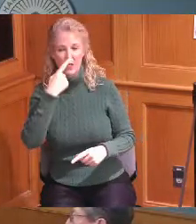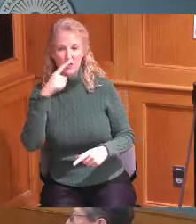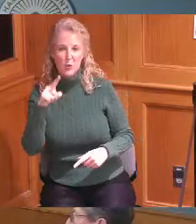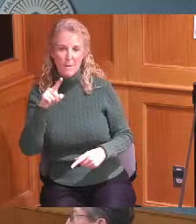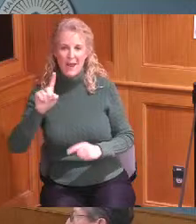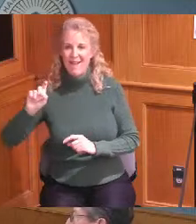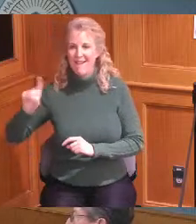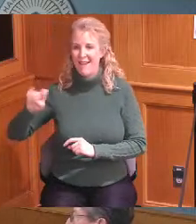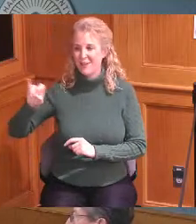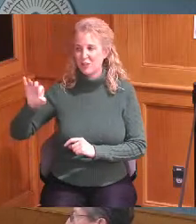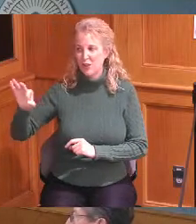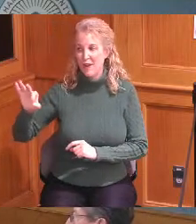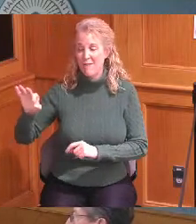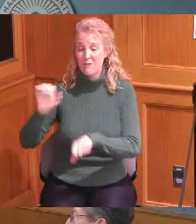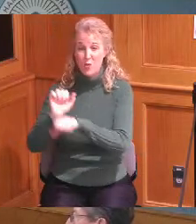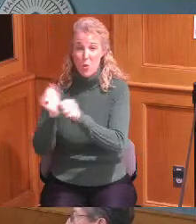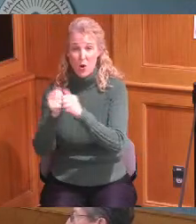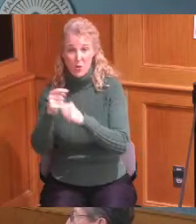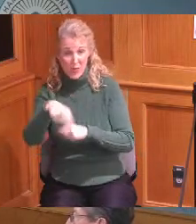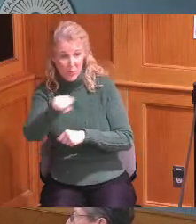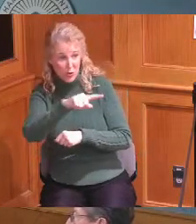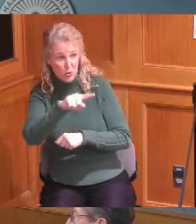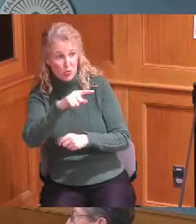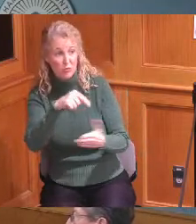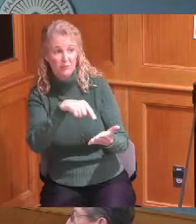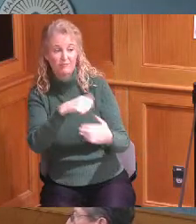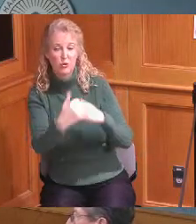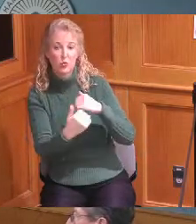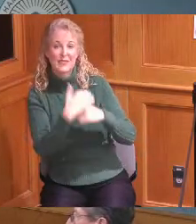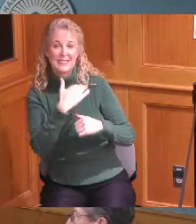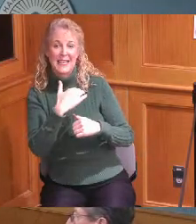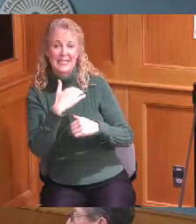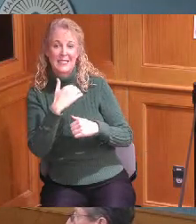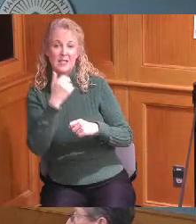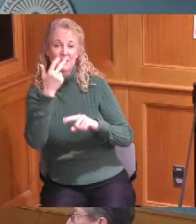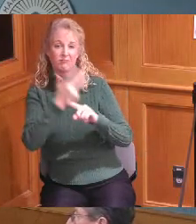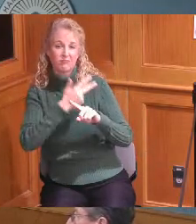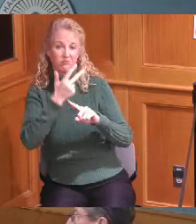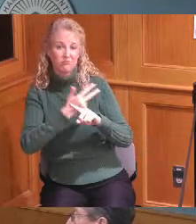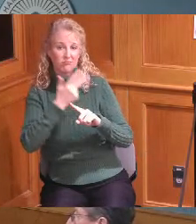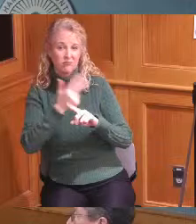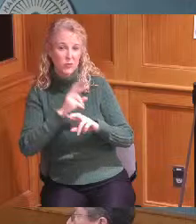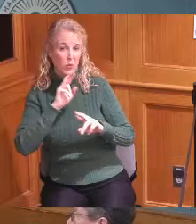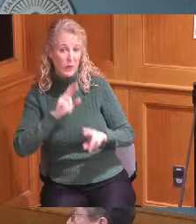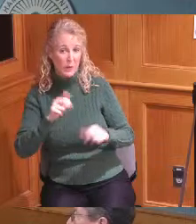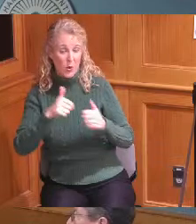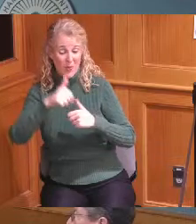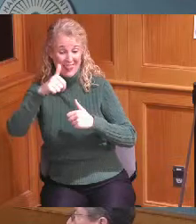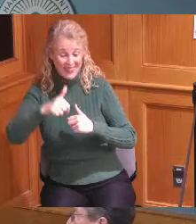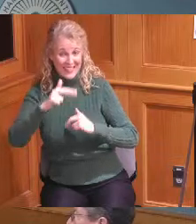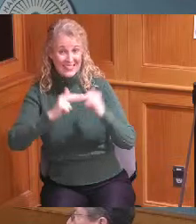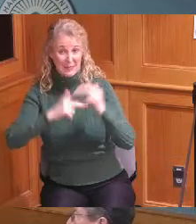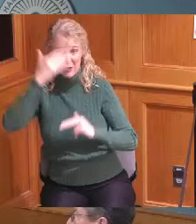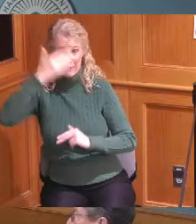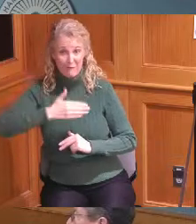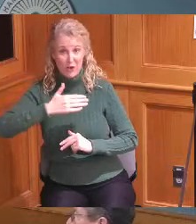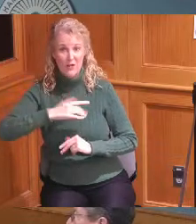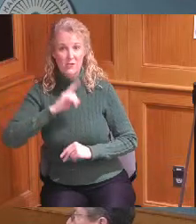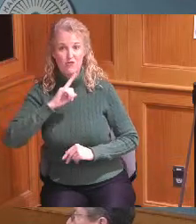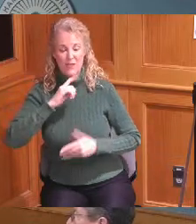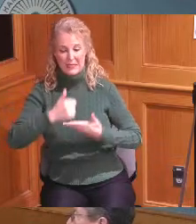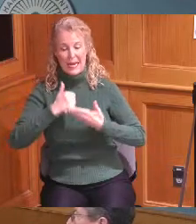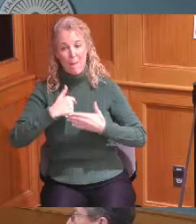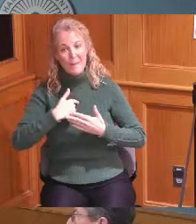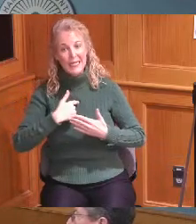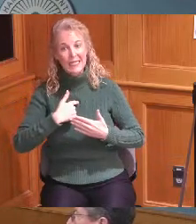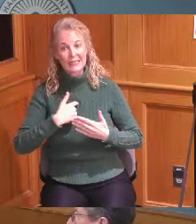Aludo to work with you all and get us a quarterly report on what's happening in front of this building? I think that would help us.